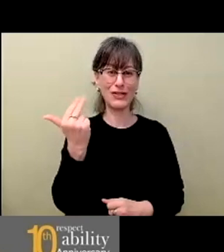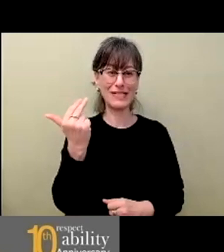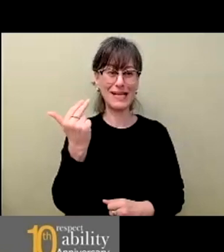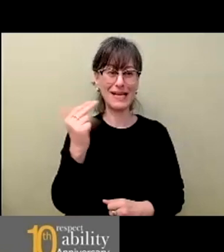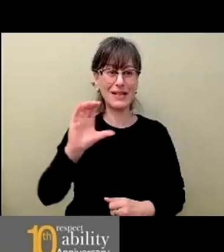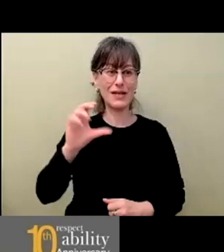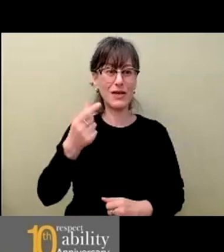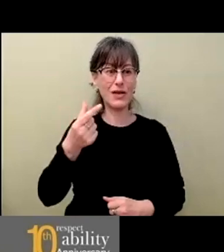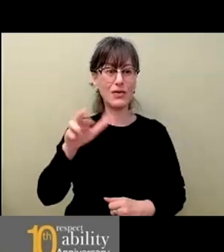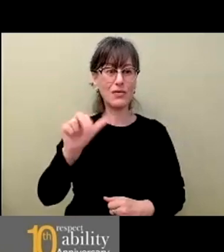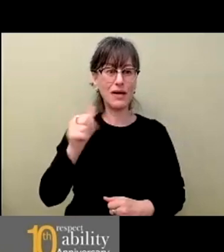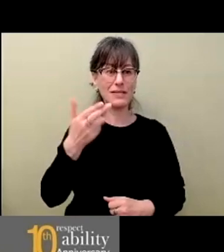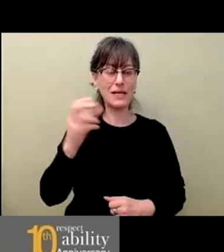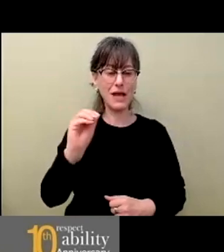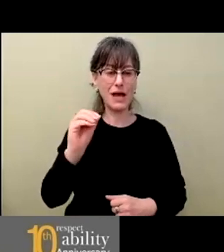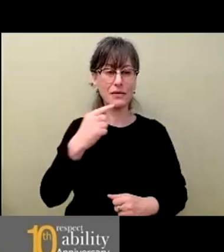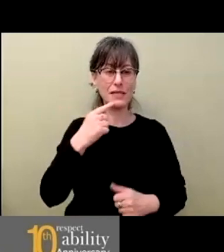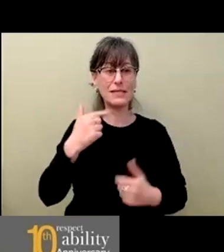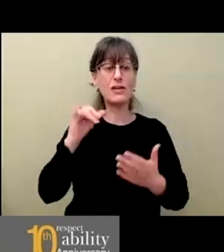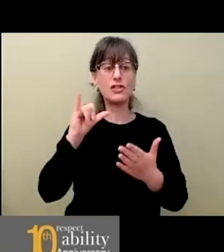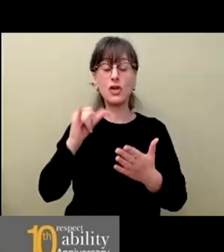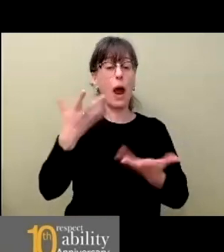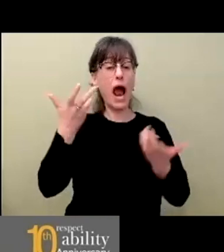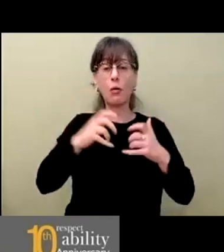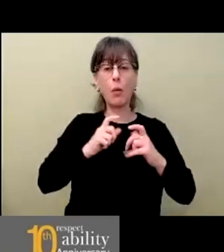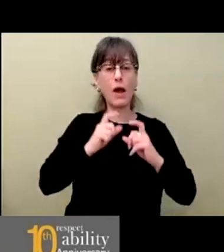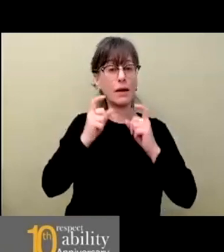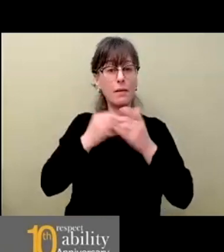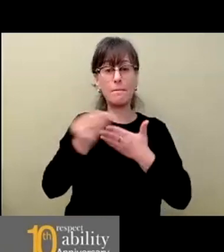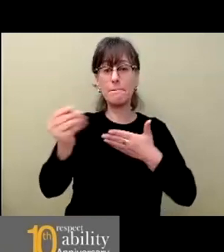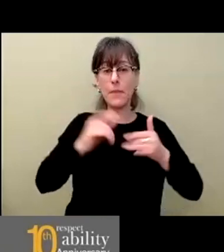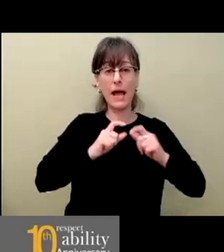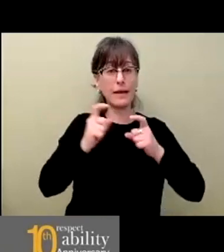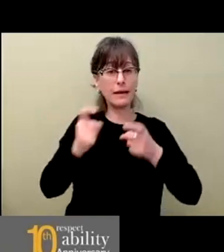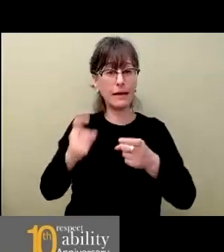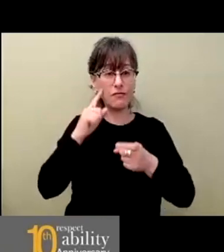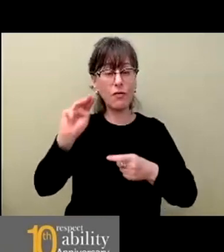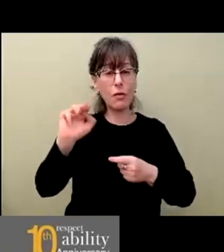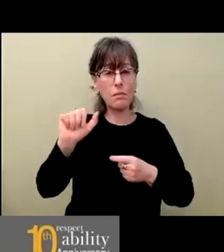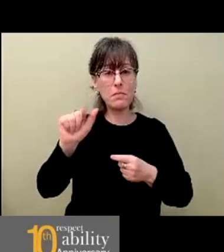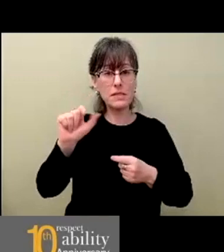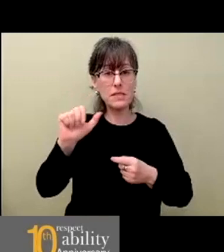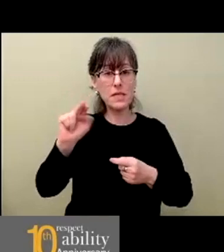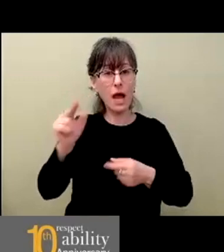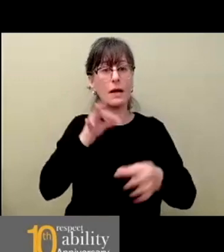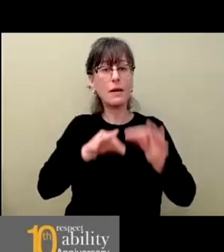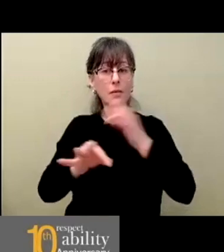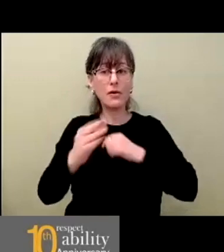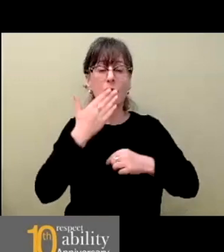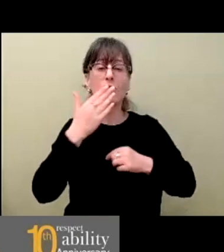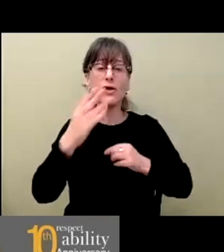having to get Matan anything this year. So please make sure I send a good quality application. A good one.